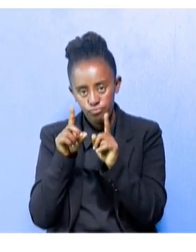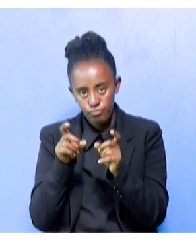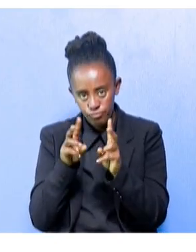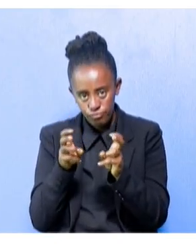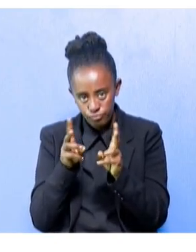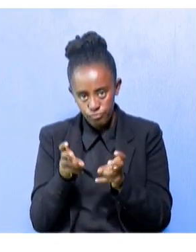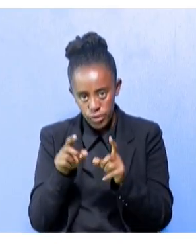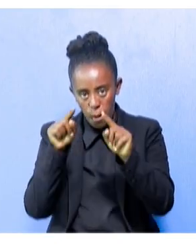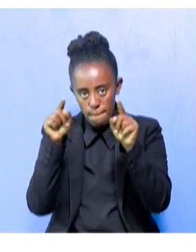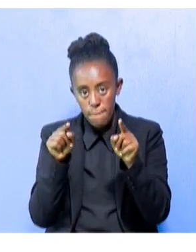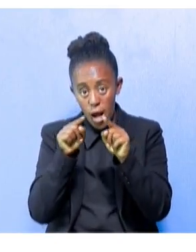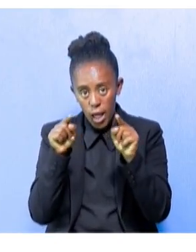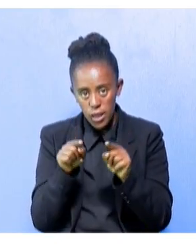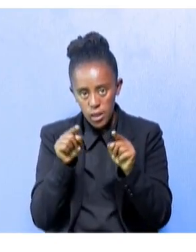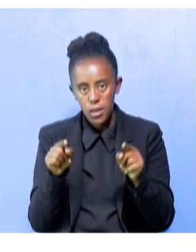in brackets